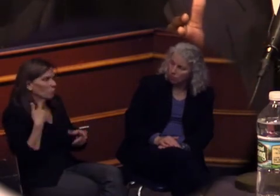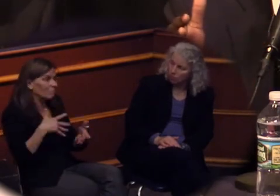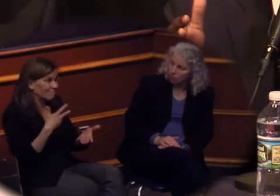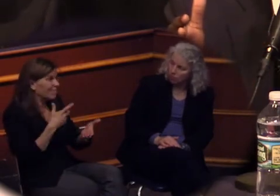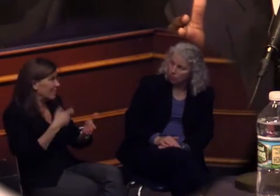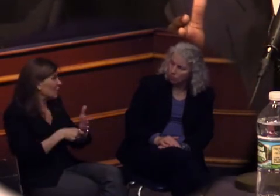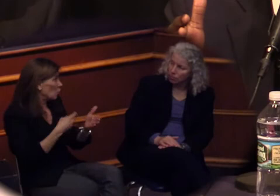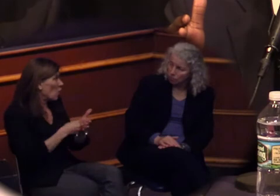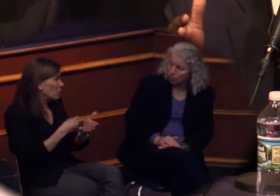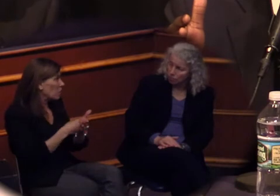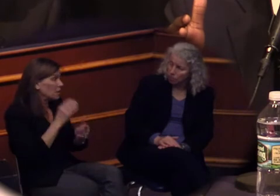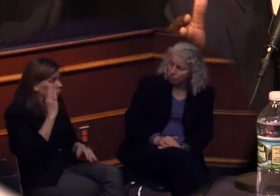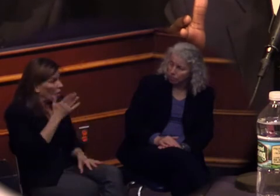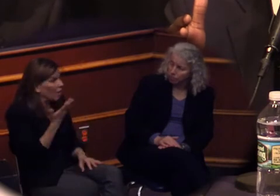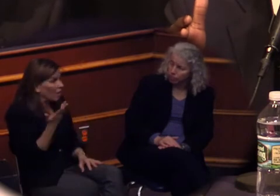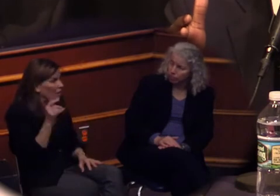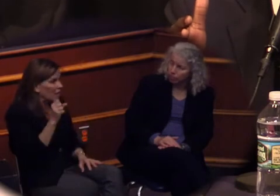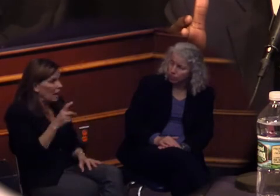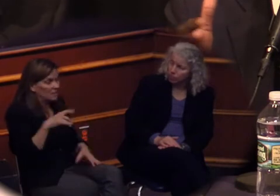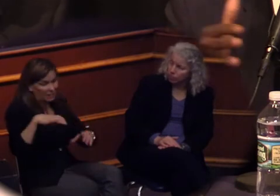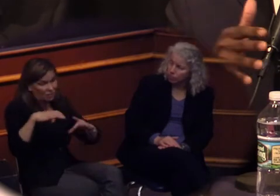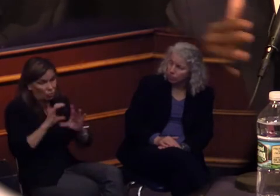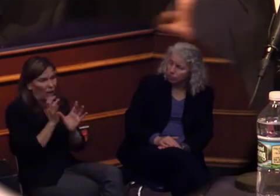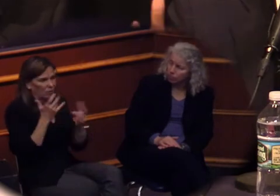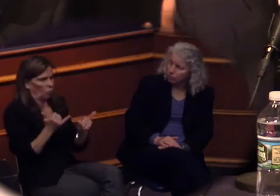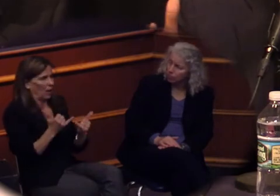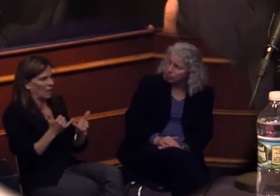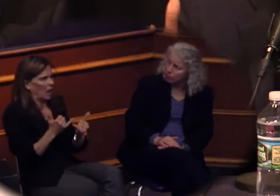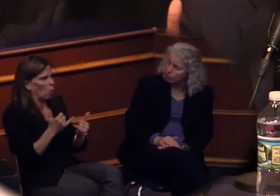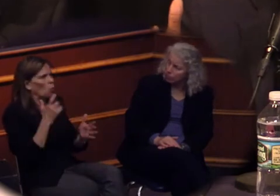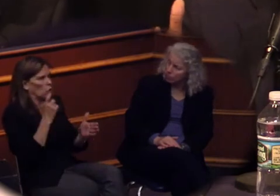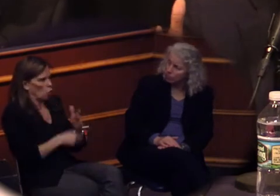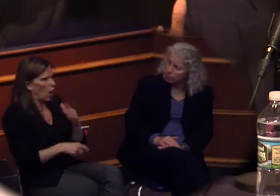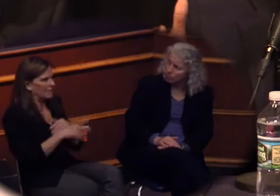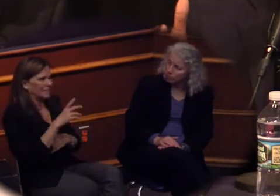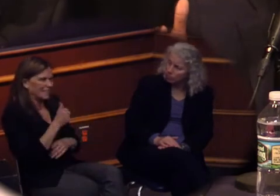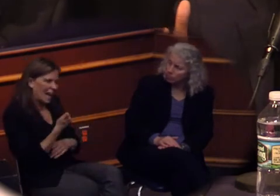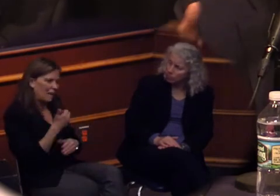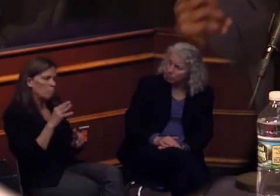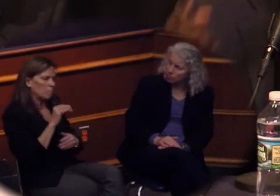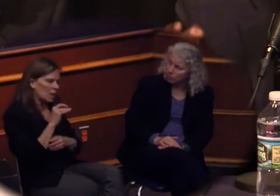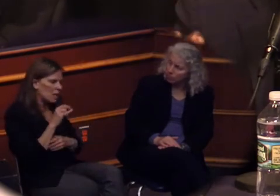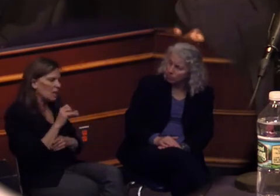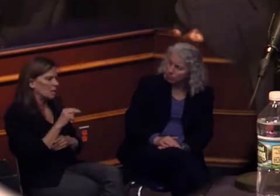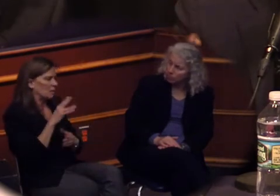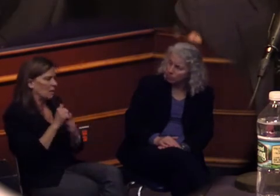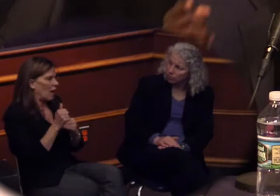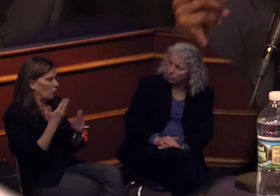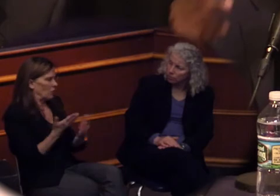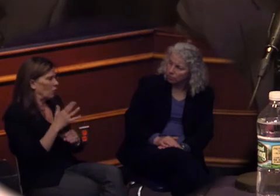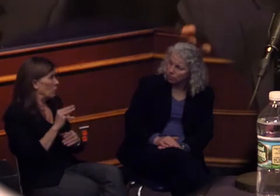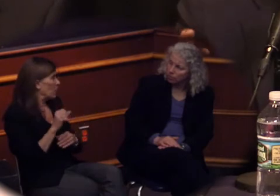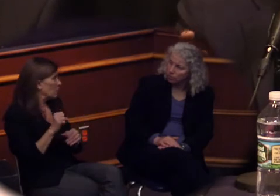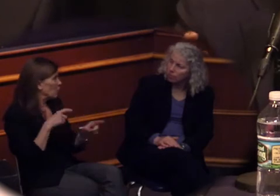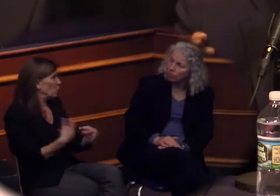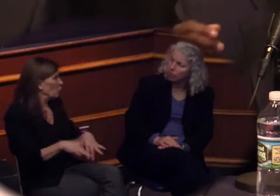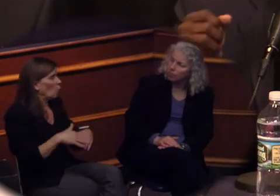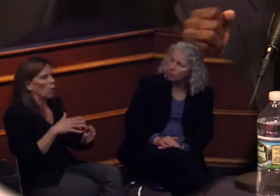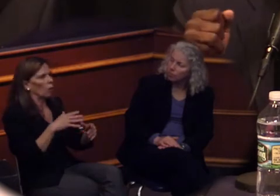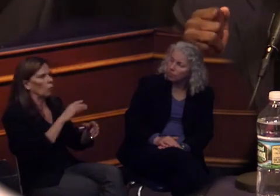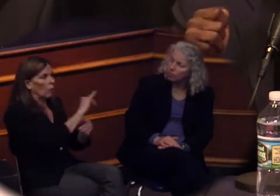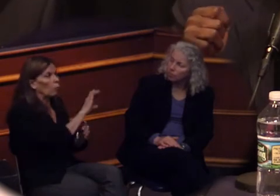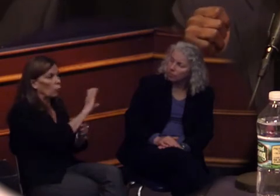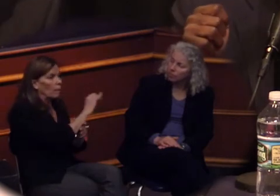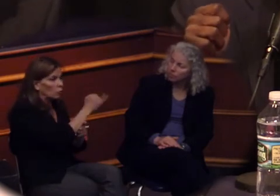it's at a cost, this crisis, this epidemic is at a cost of $10 billion annually to the Commonwealth in criminal justice costs and health care costs.